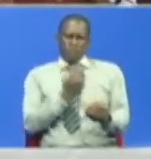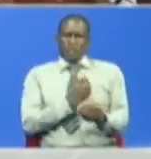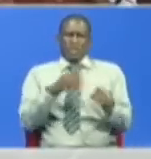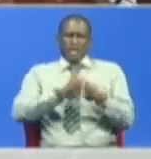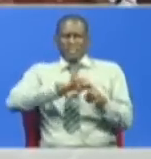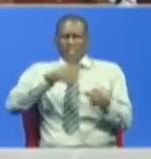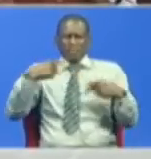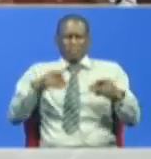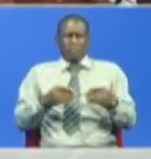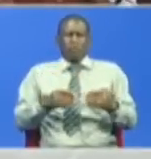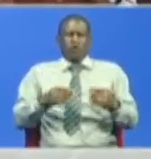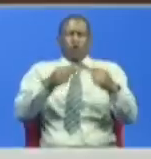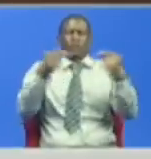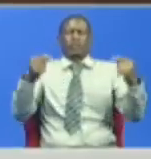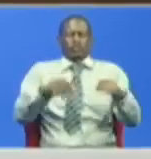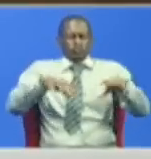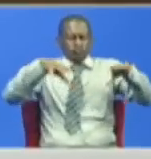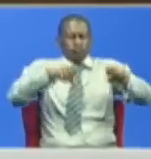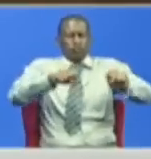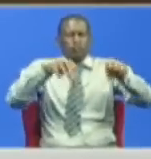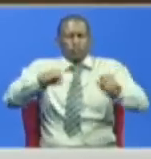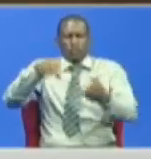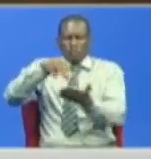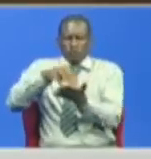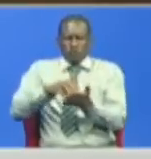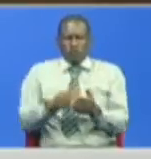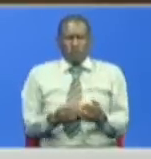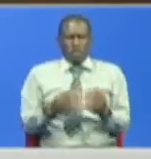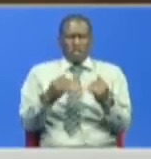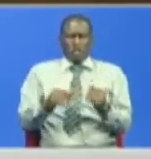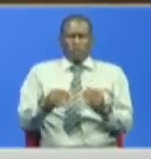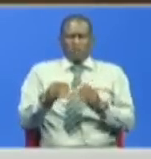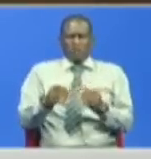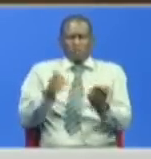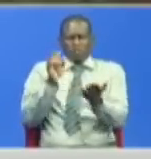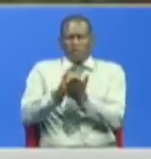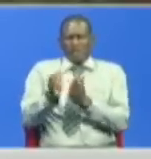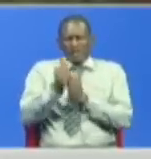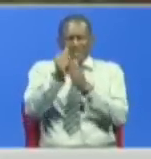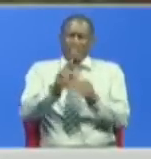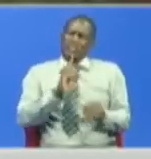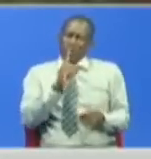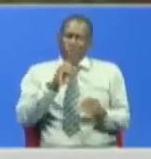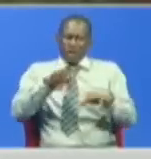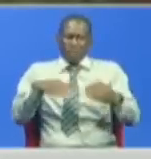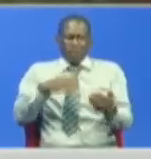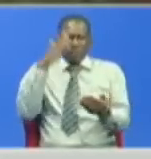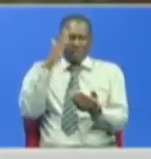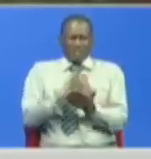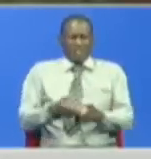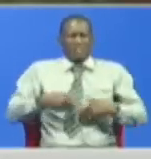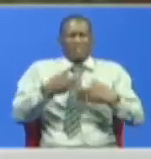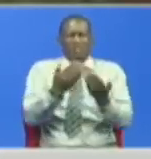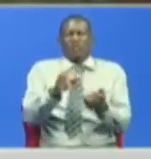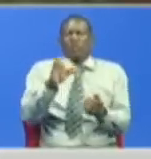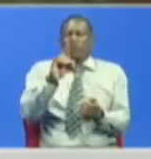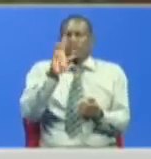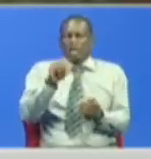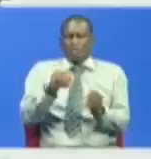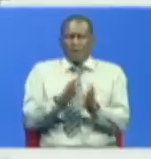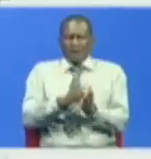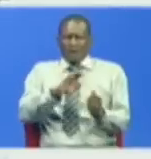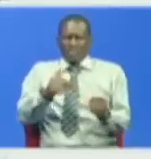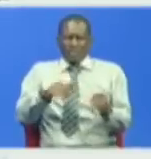seats of positions they held. Purged leaders are now cautioning against the trust bestowed upon the ODM and its